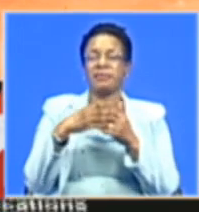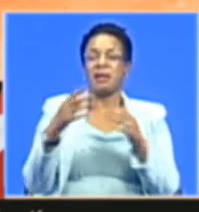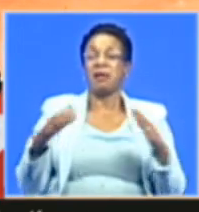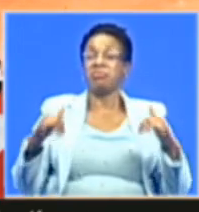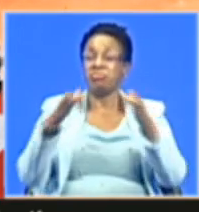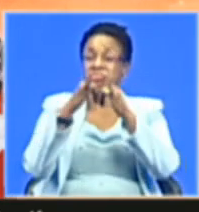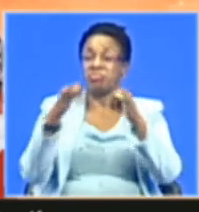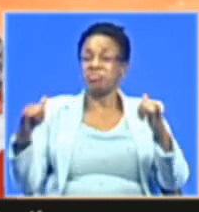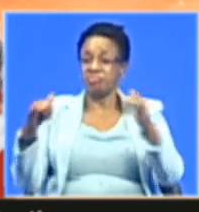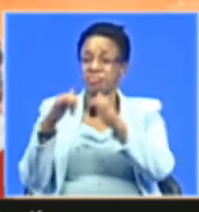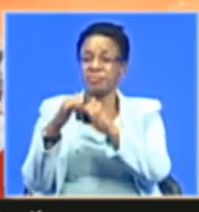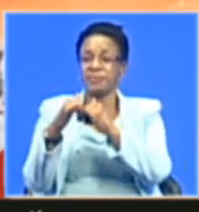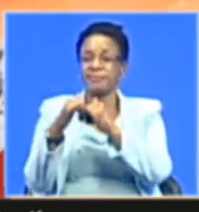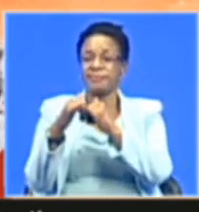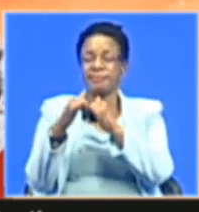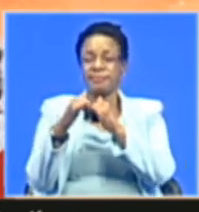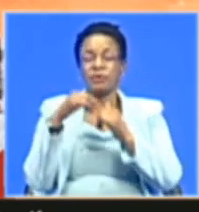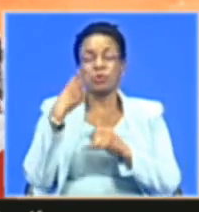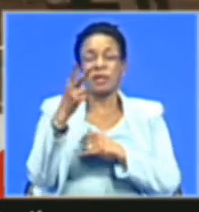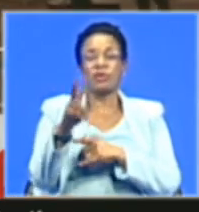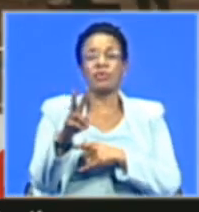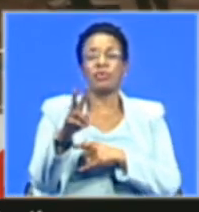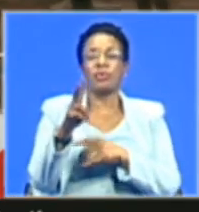approximated 202 kilometer stretch.